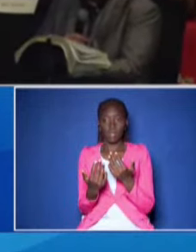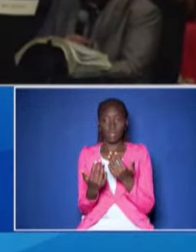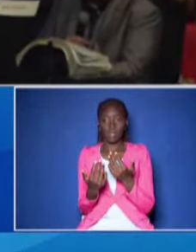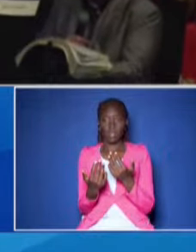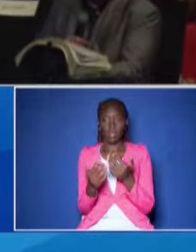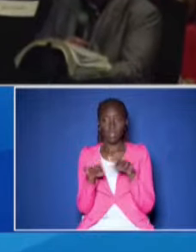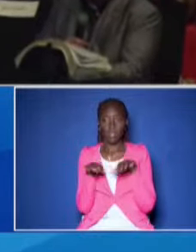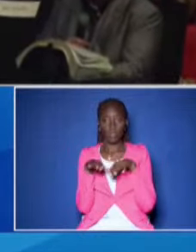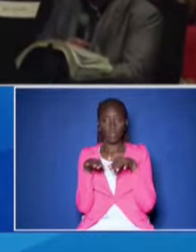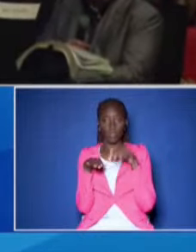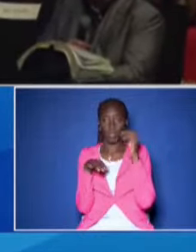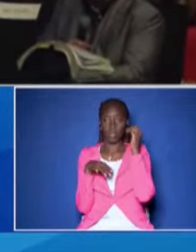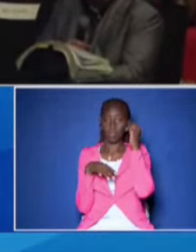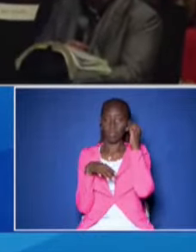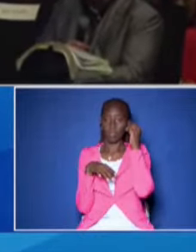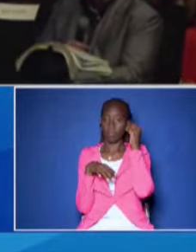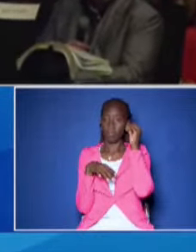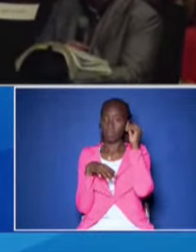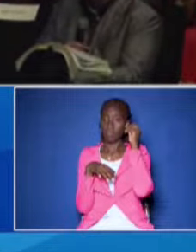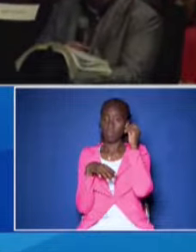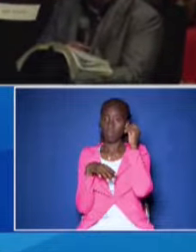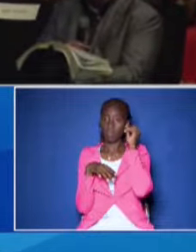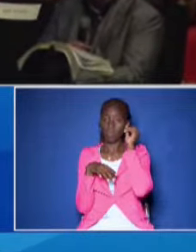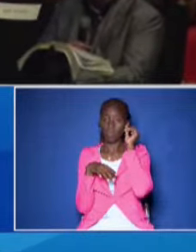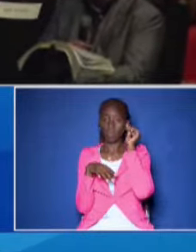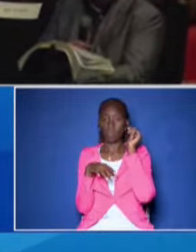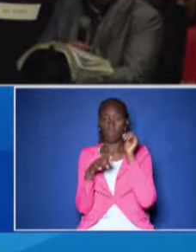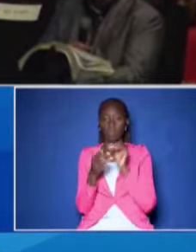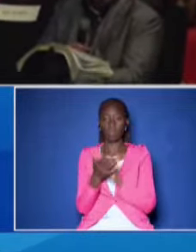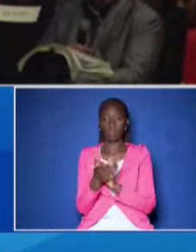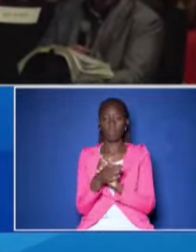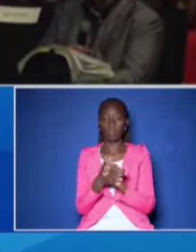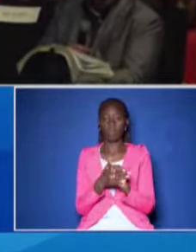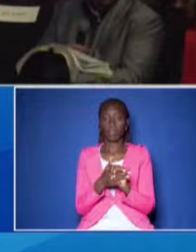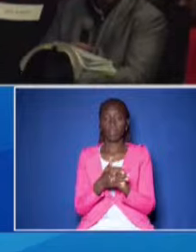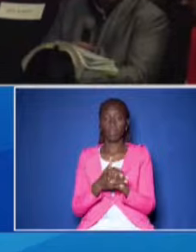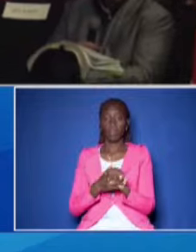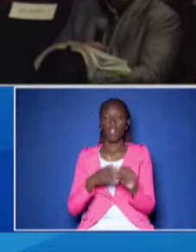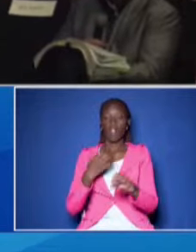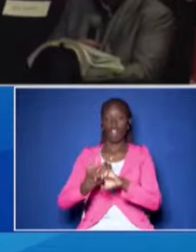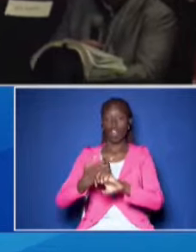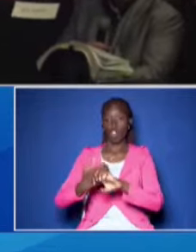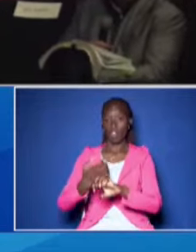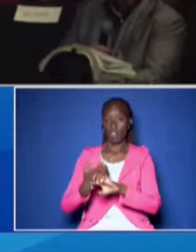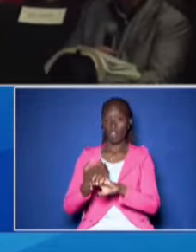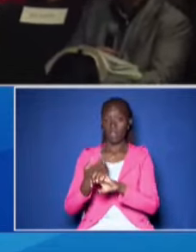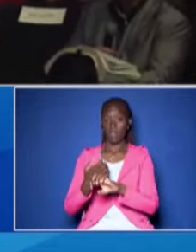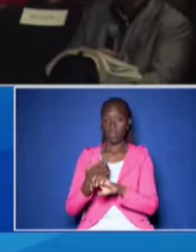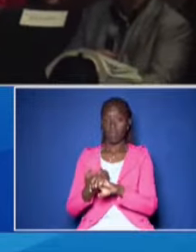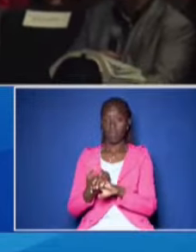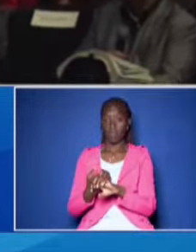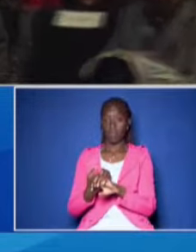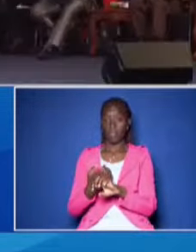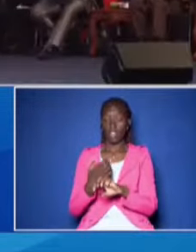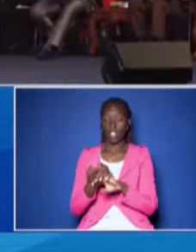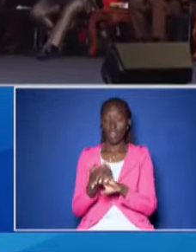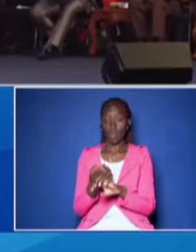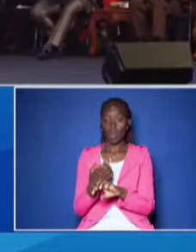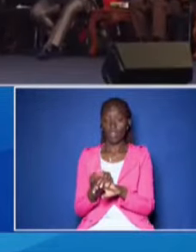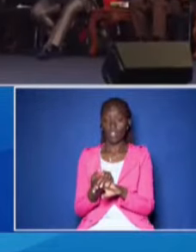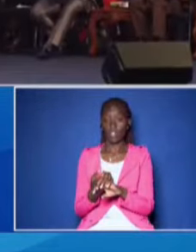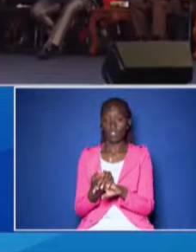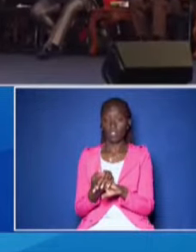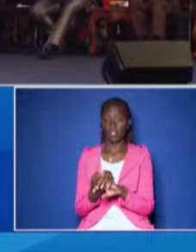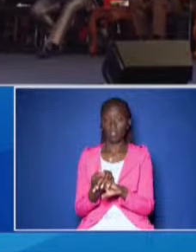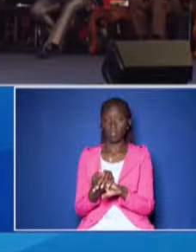wait wait what rock it breaks the Rock in pieces what